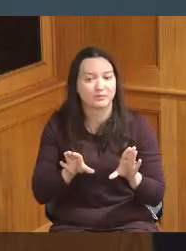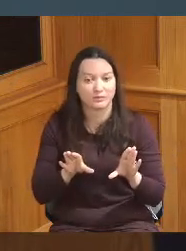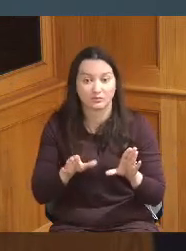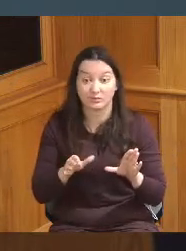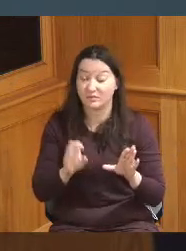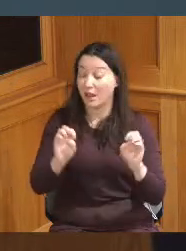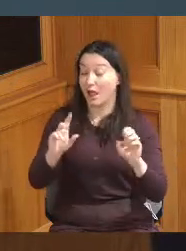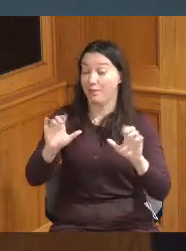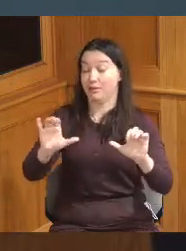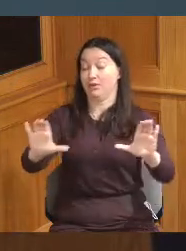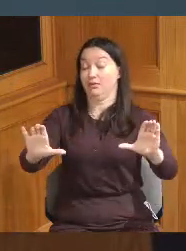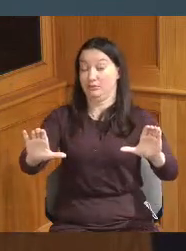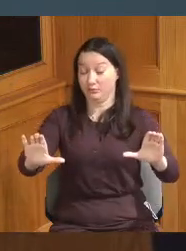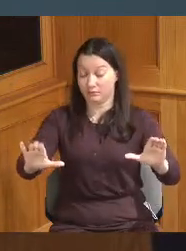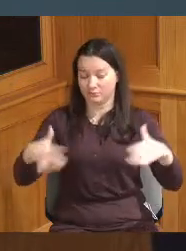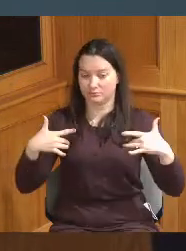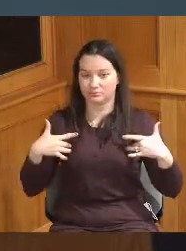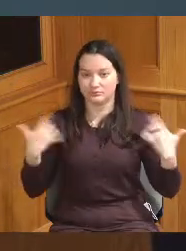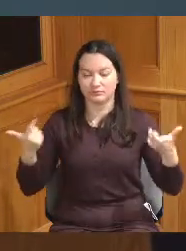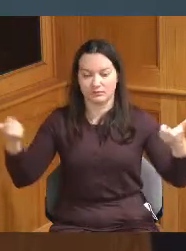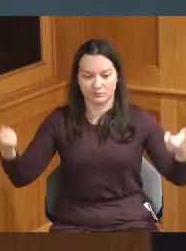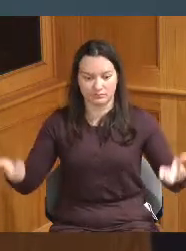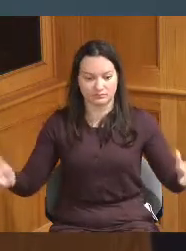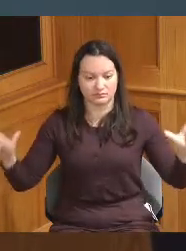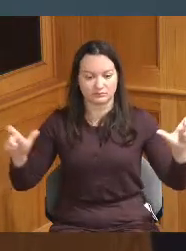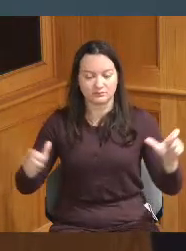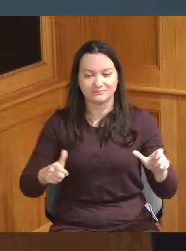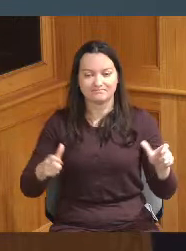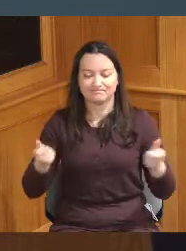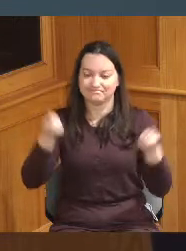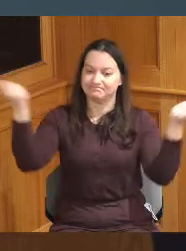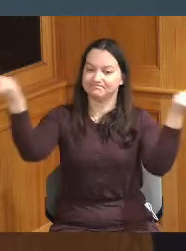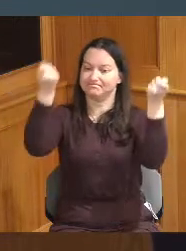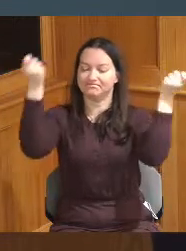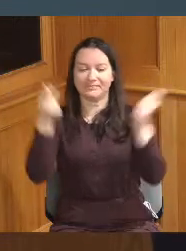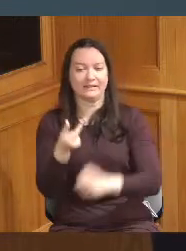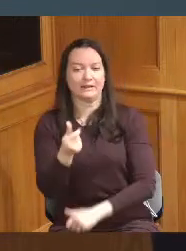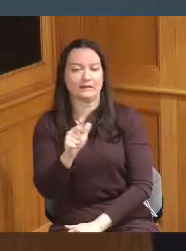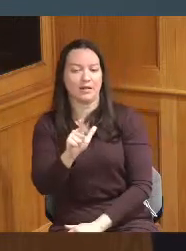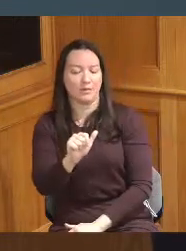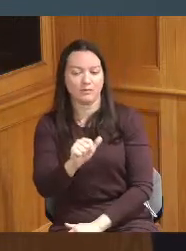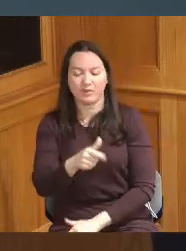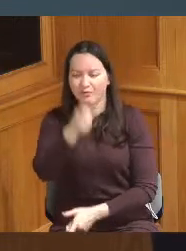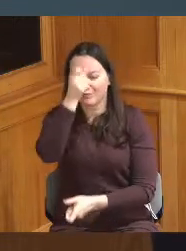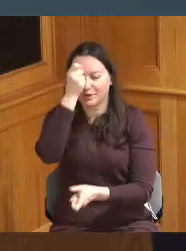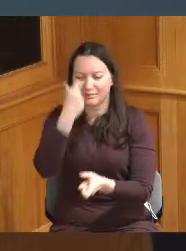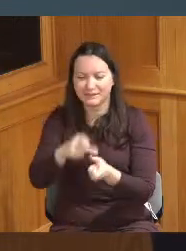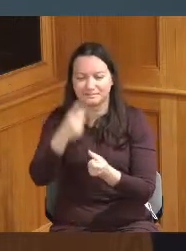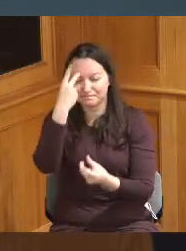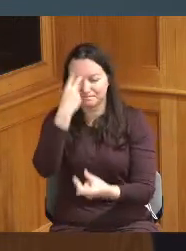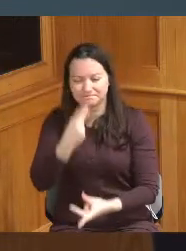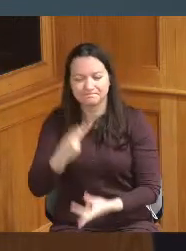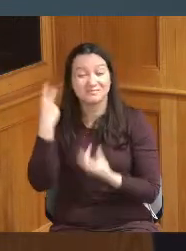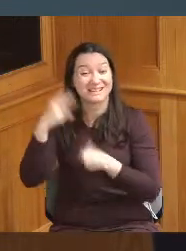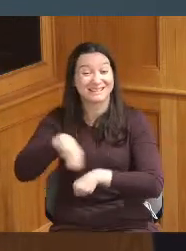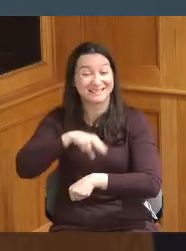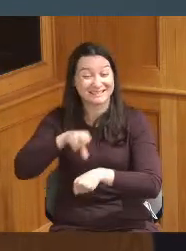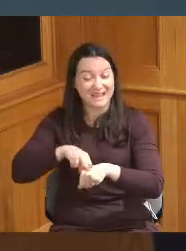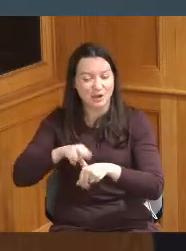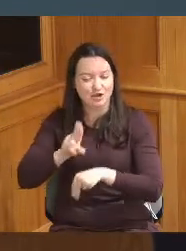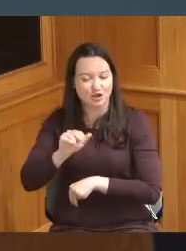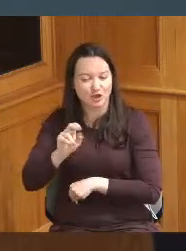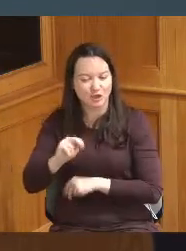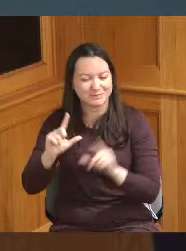epic event for the gala. It reminded me when the National Urban League came to town. And usually, of